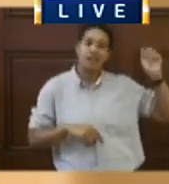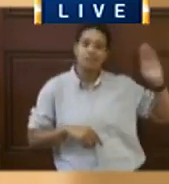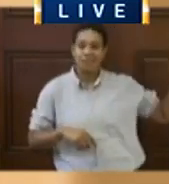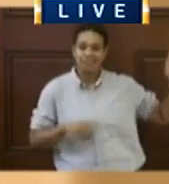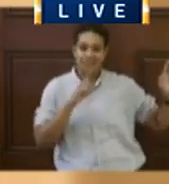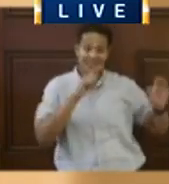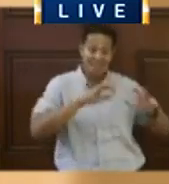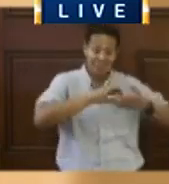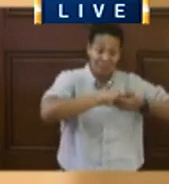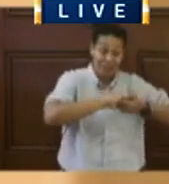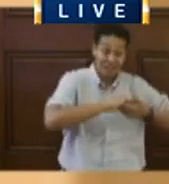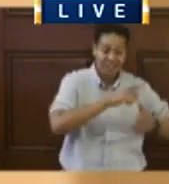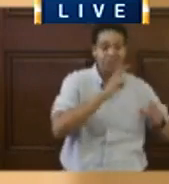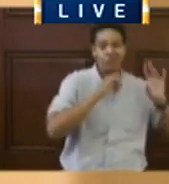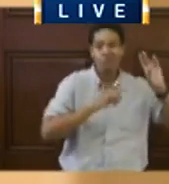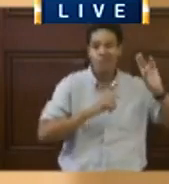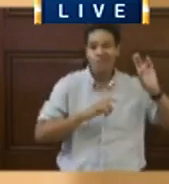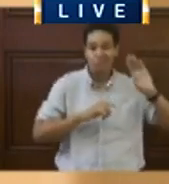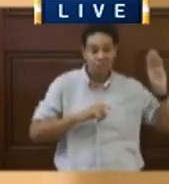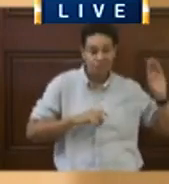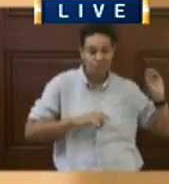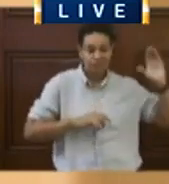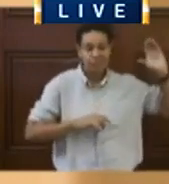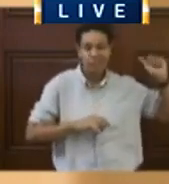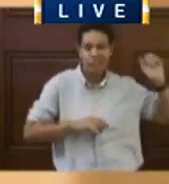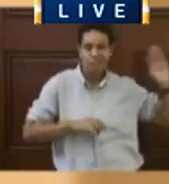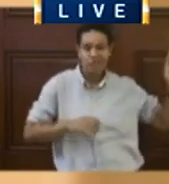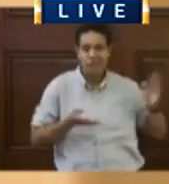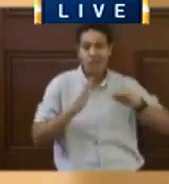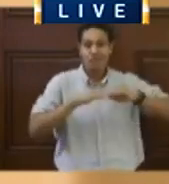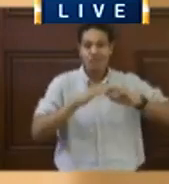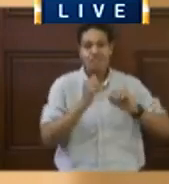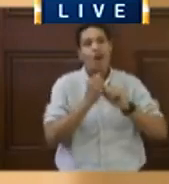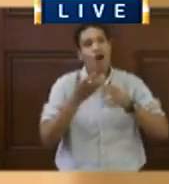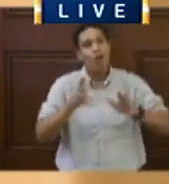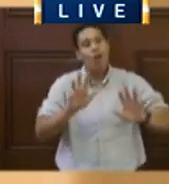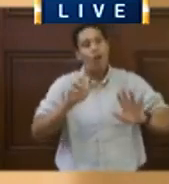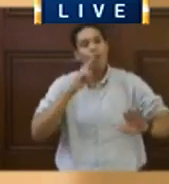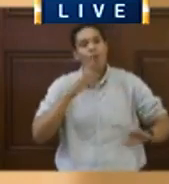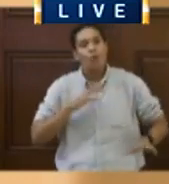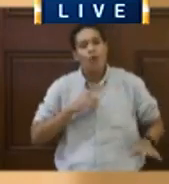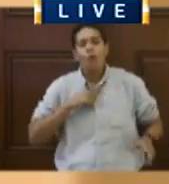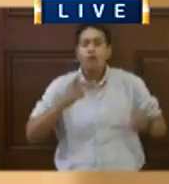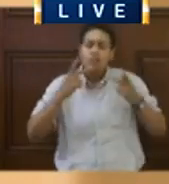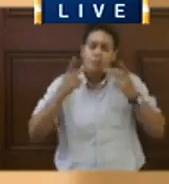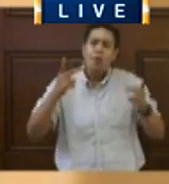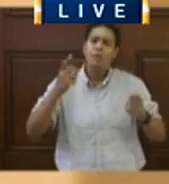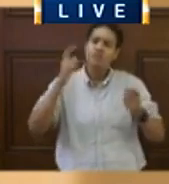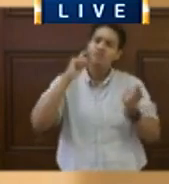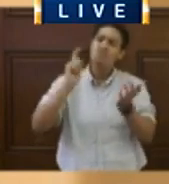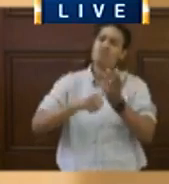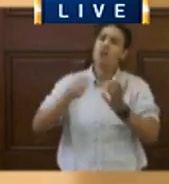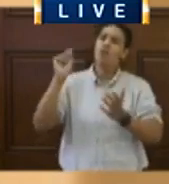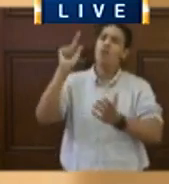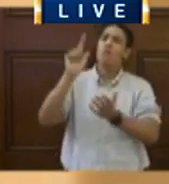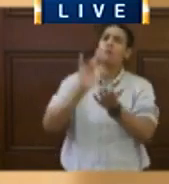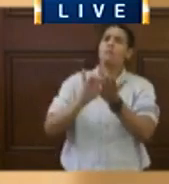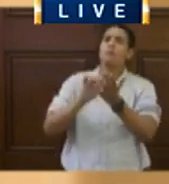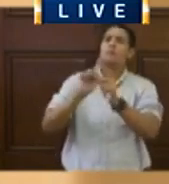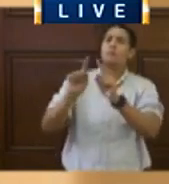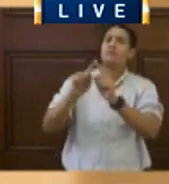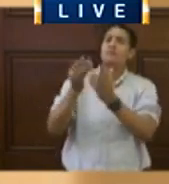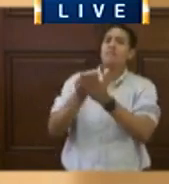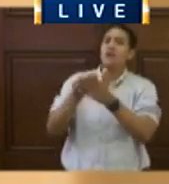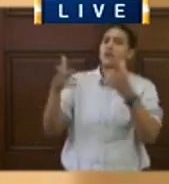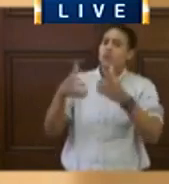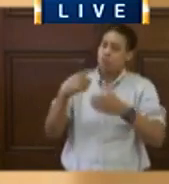stimulus, from $7 to $10 billion. And I just want to publicly recognize the financial sector. Keith Duncan